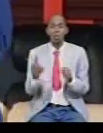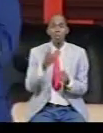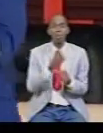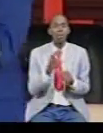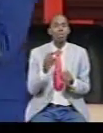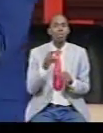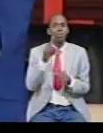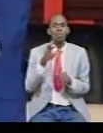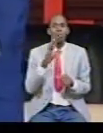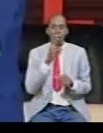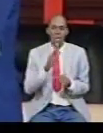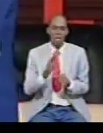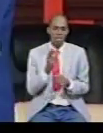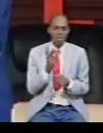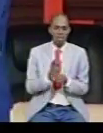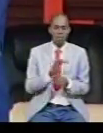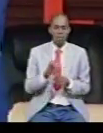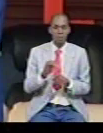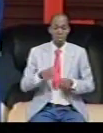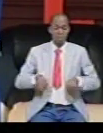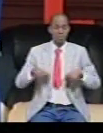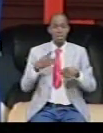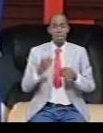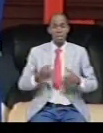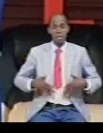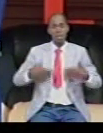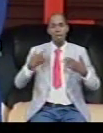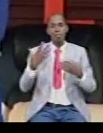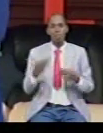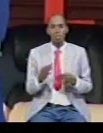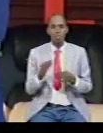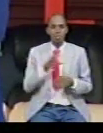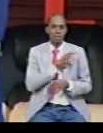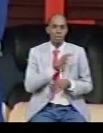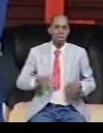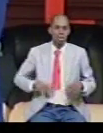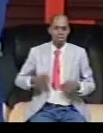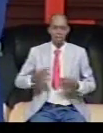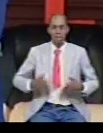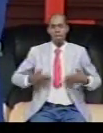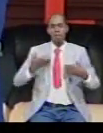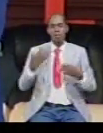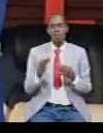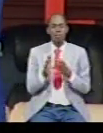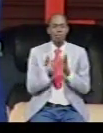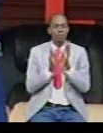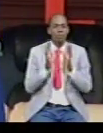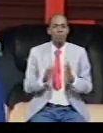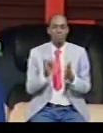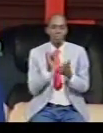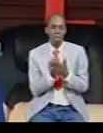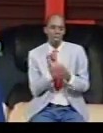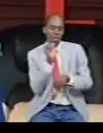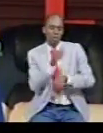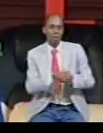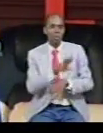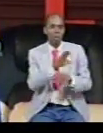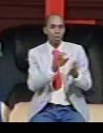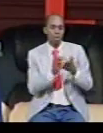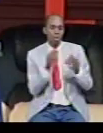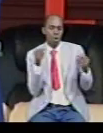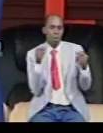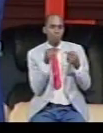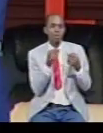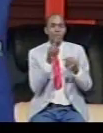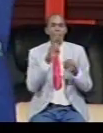the life of Christ, the life of the Christian that conquers their opposition. You're living the life